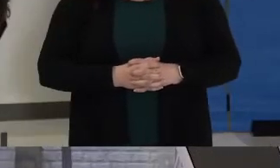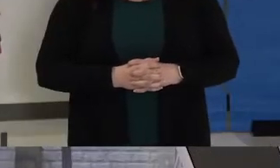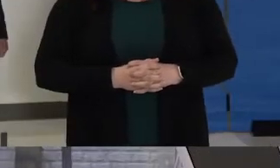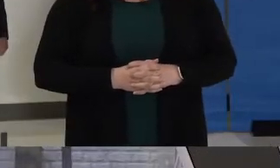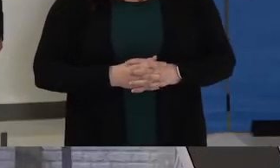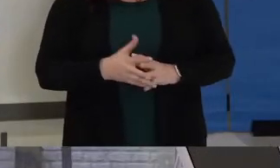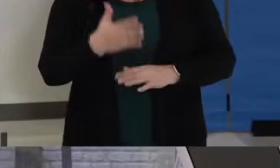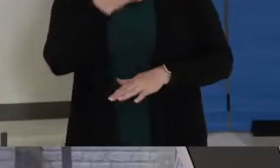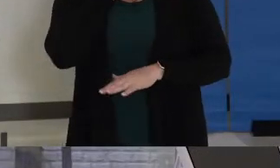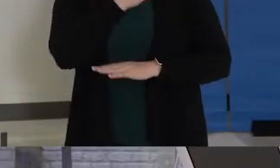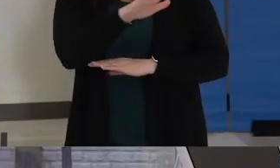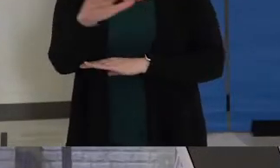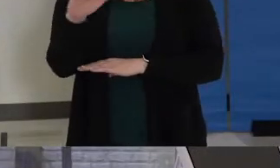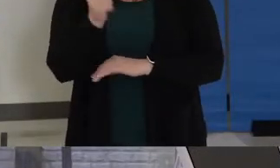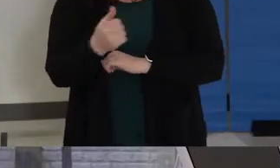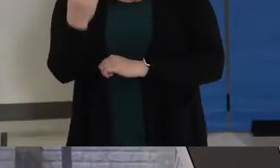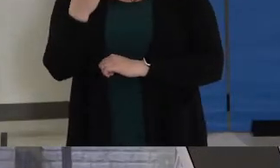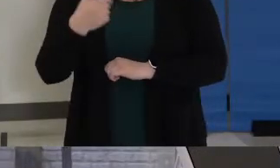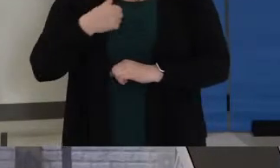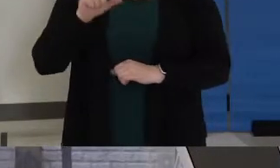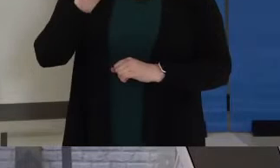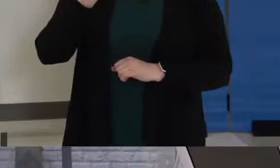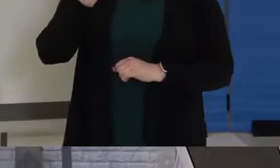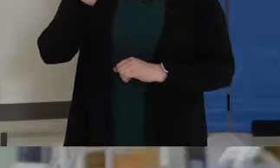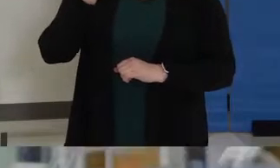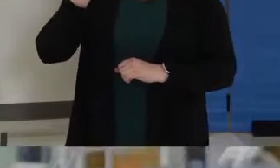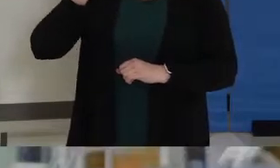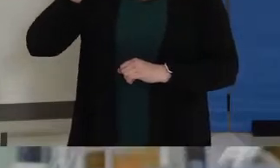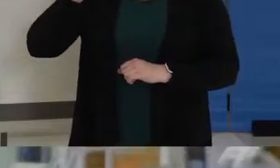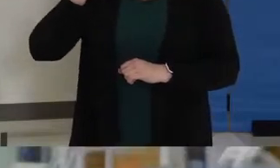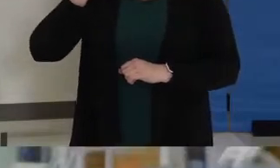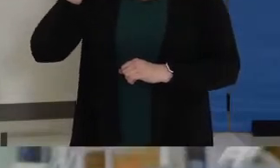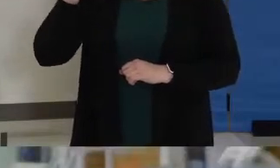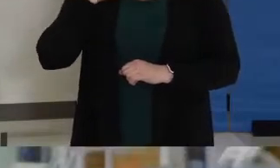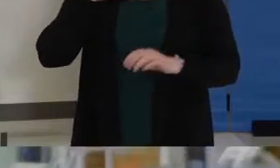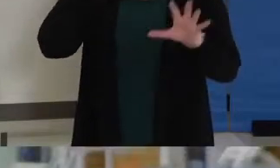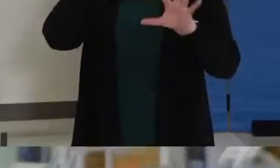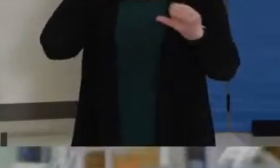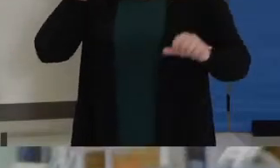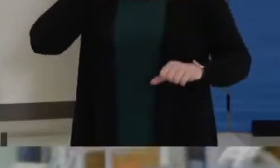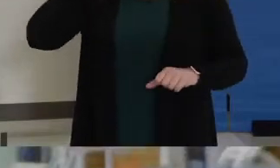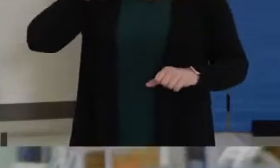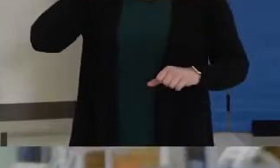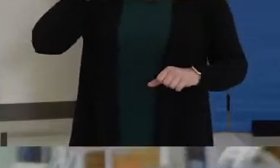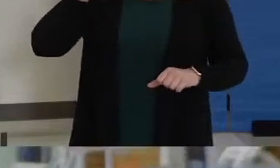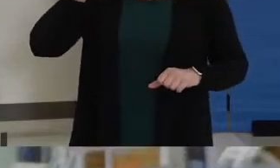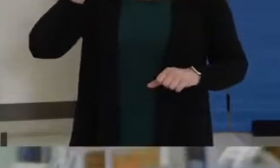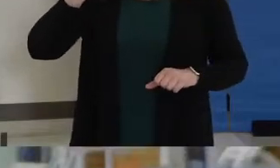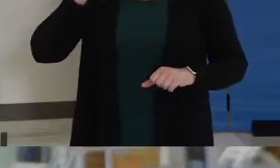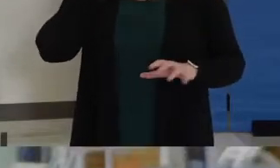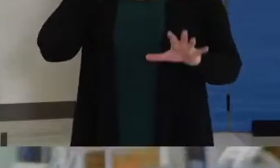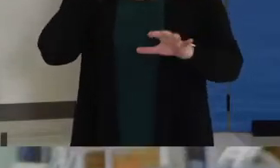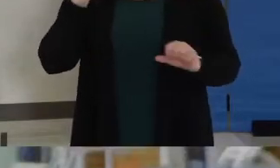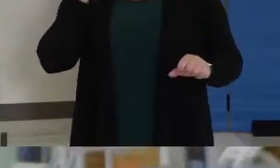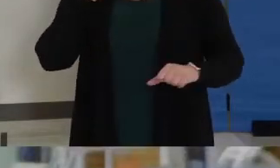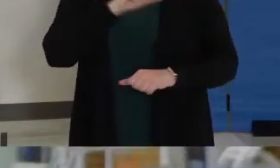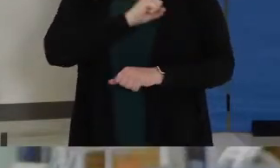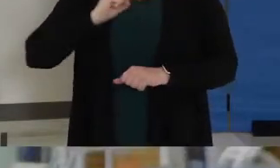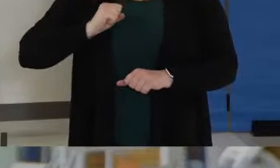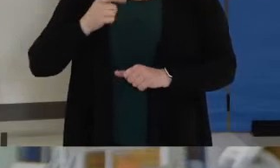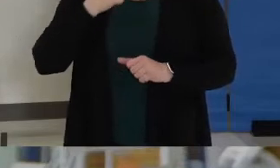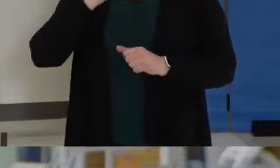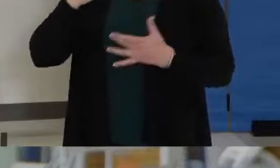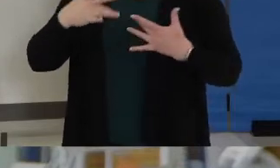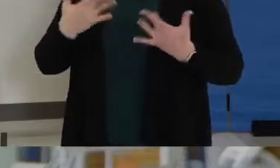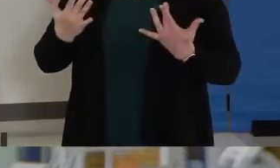Well, good afternoon, everyone. I am Tony Atkins. I am the President Pro Tem of the California Senate. And I'm thrilled to stand here with our governor.